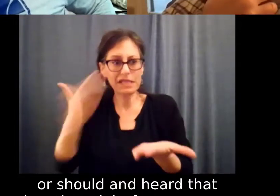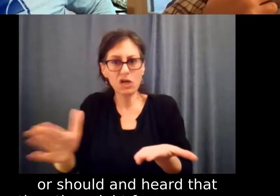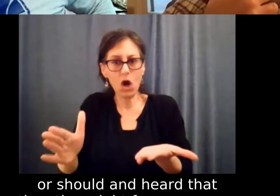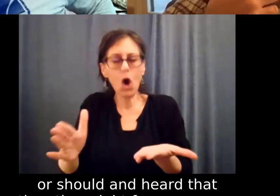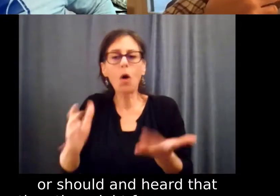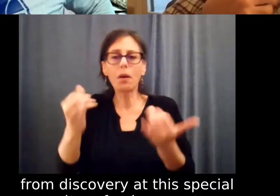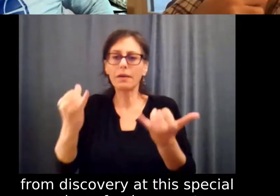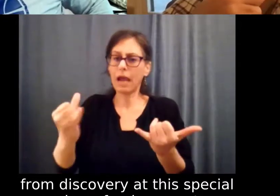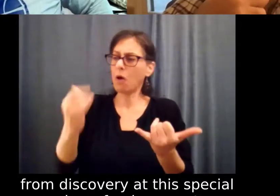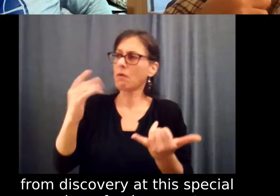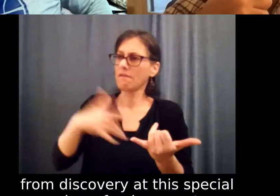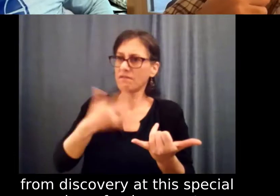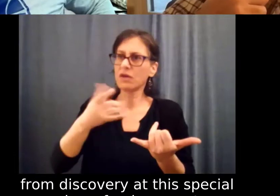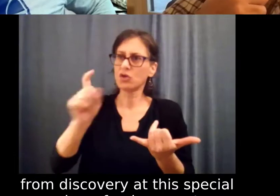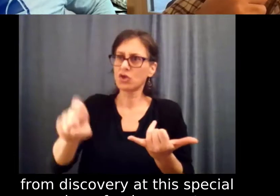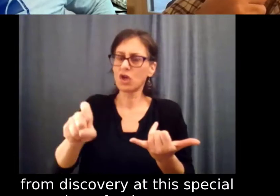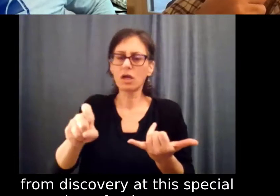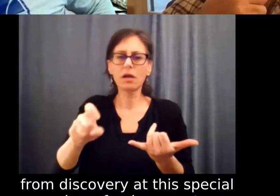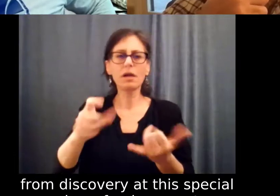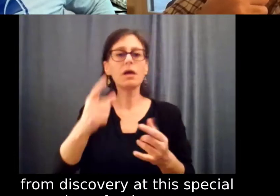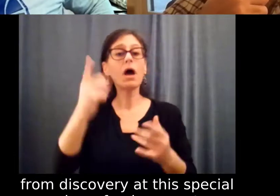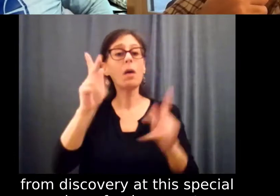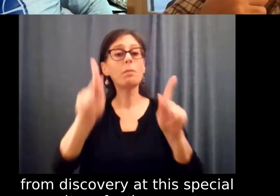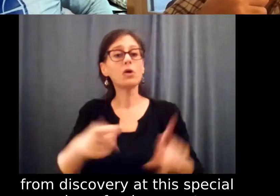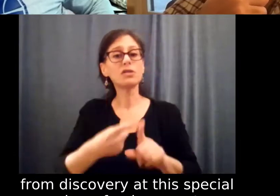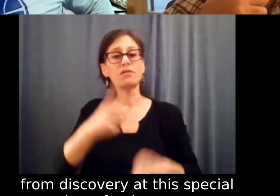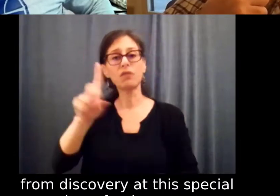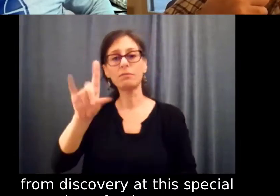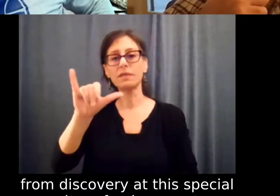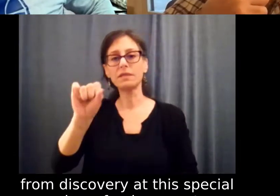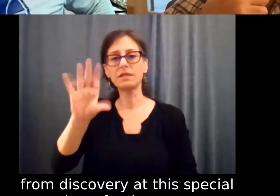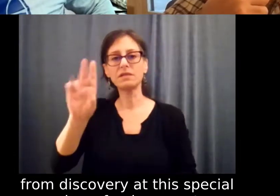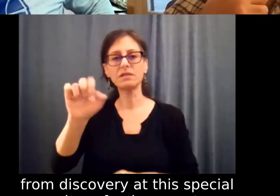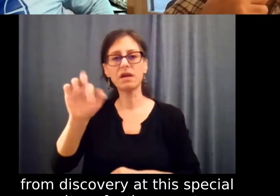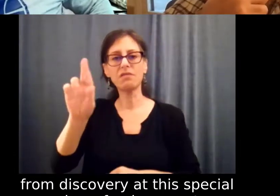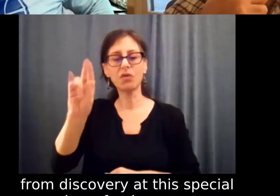night from somebody from Discovery when I was at this special